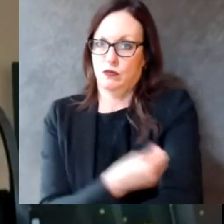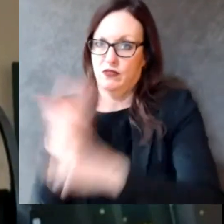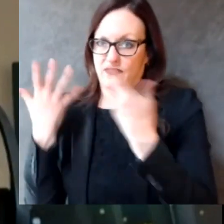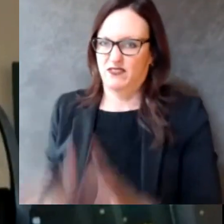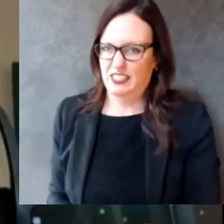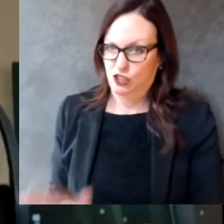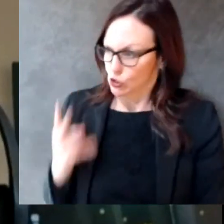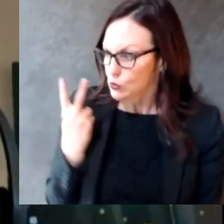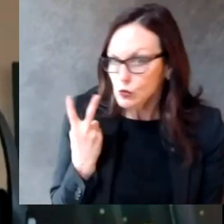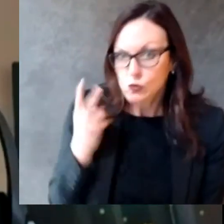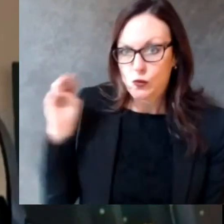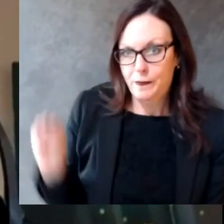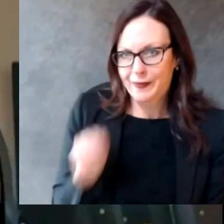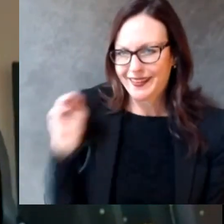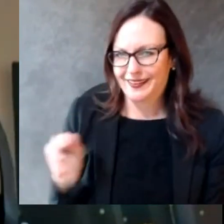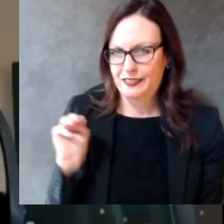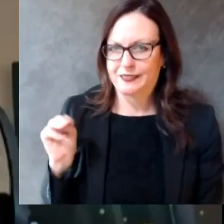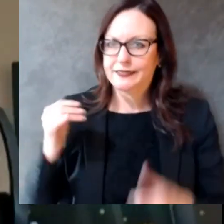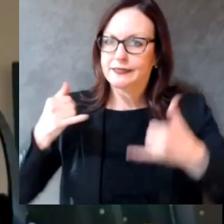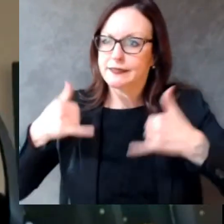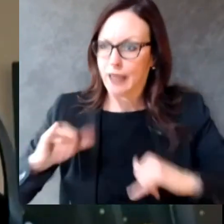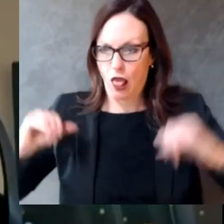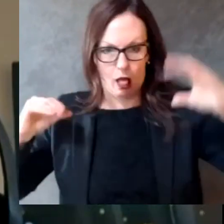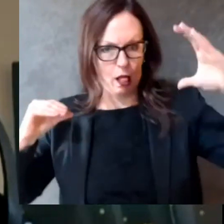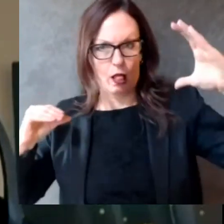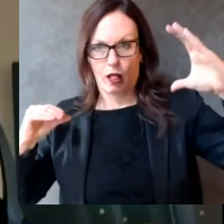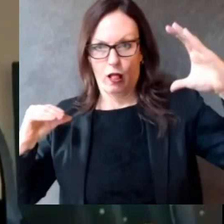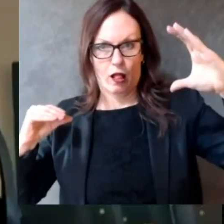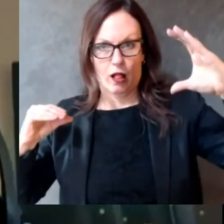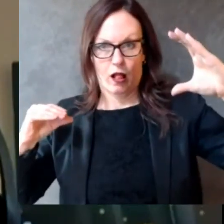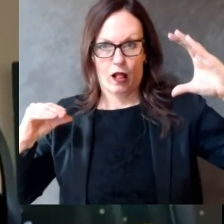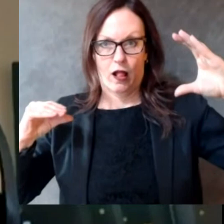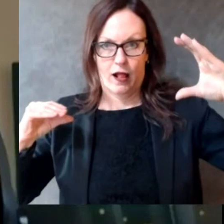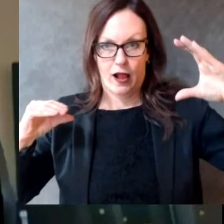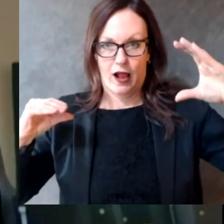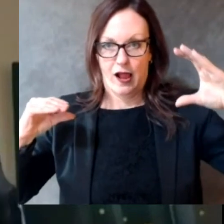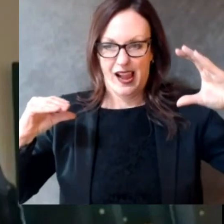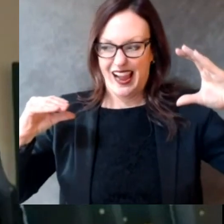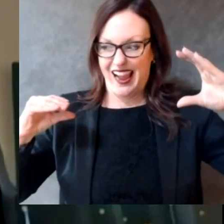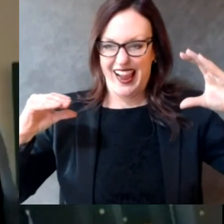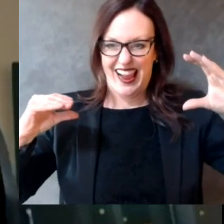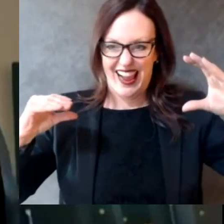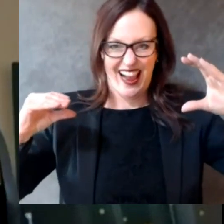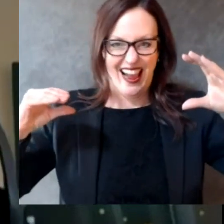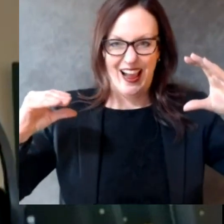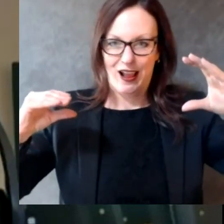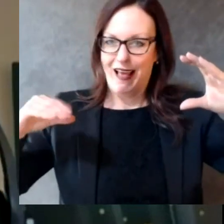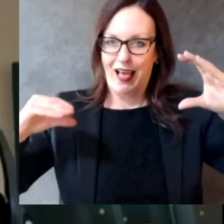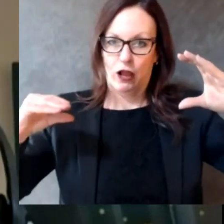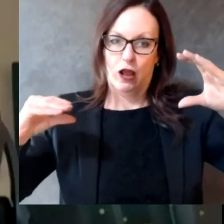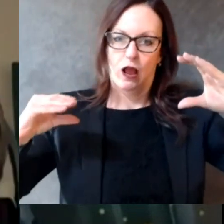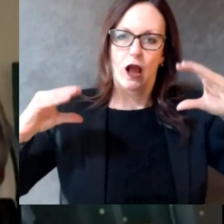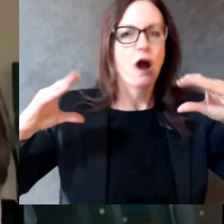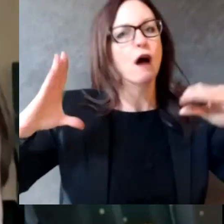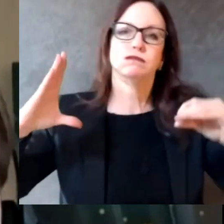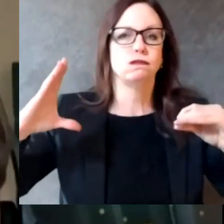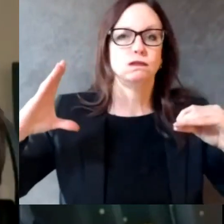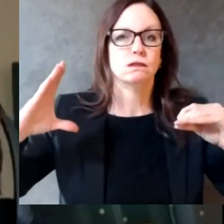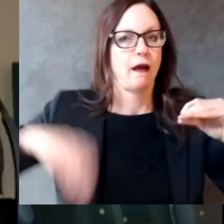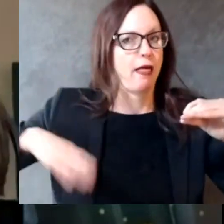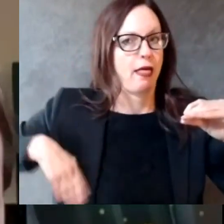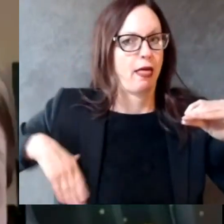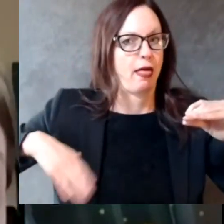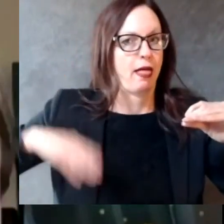vaccine. So we are now talking with people who may certainly be interested in getting a